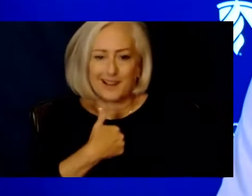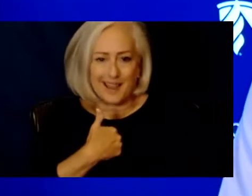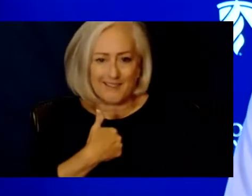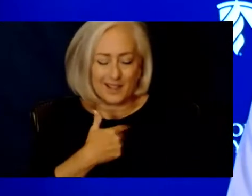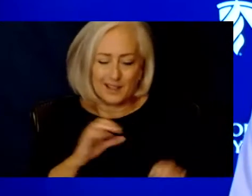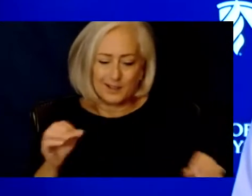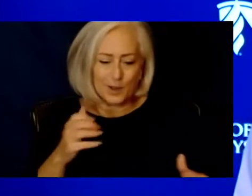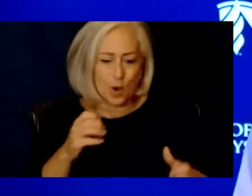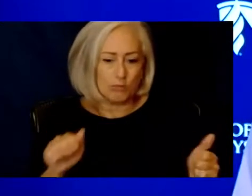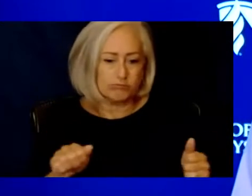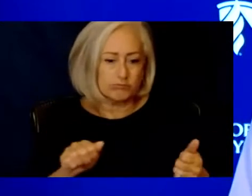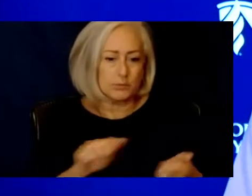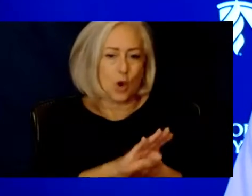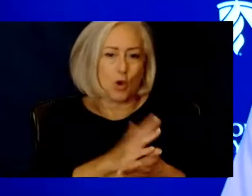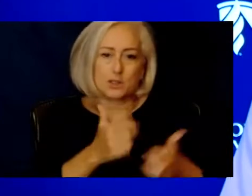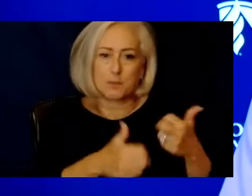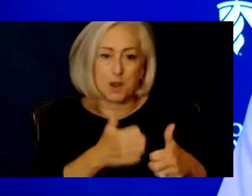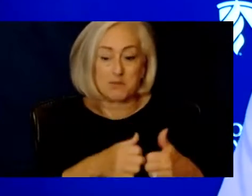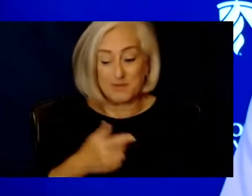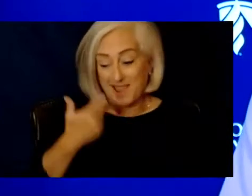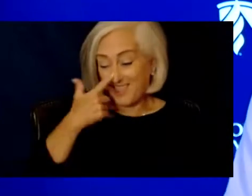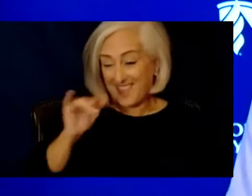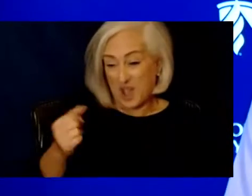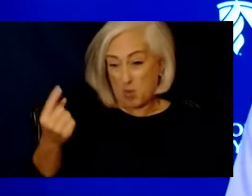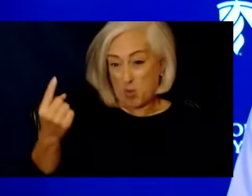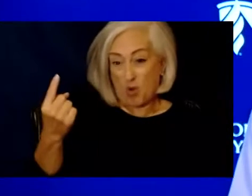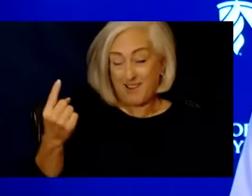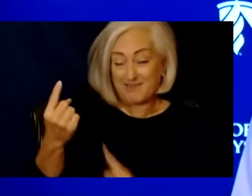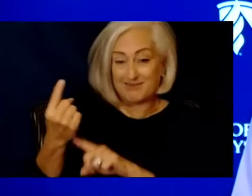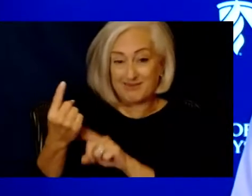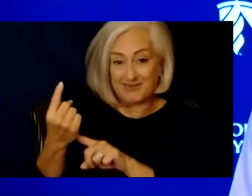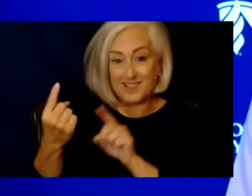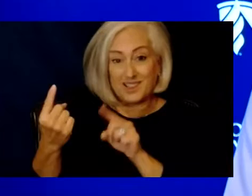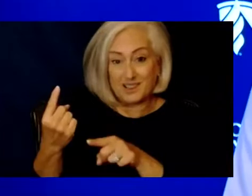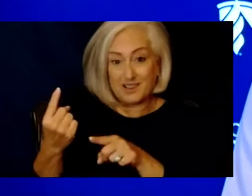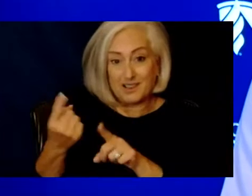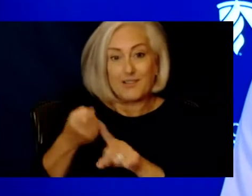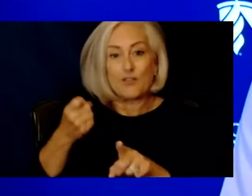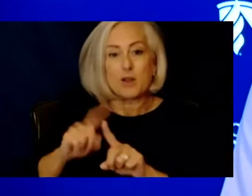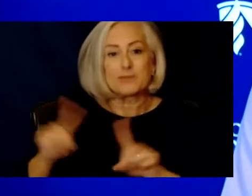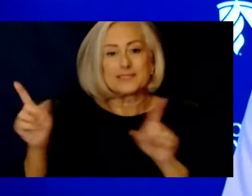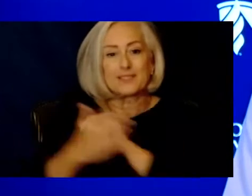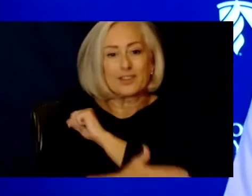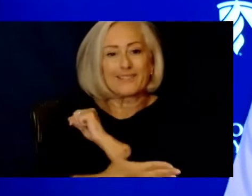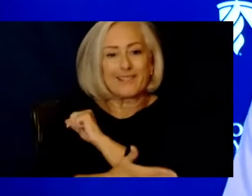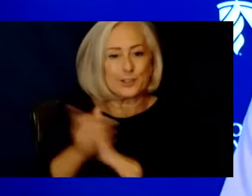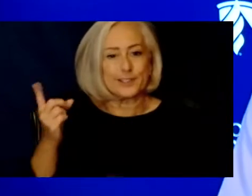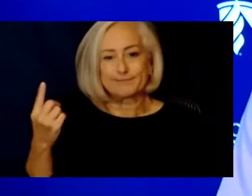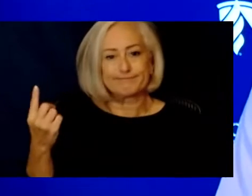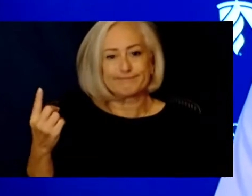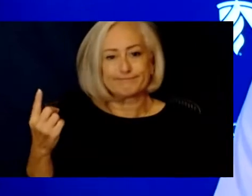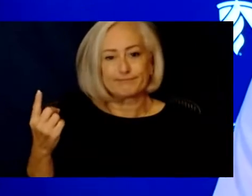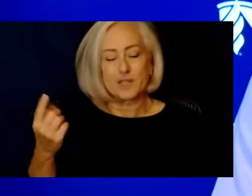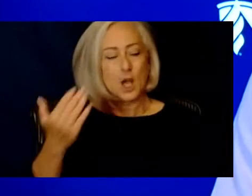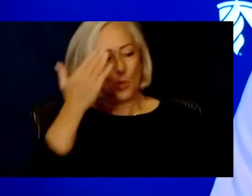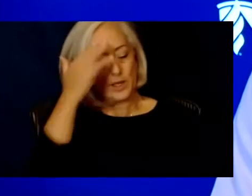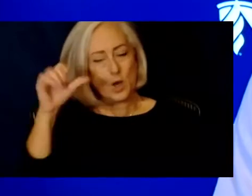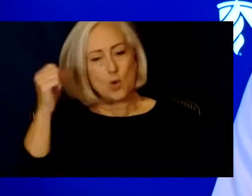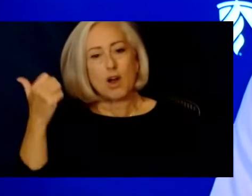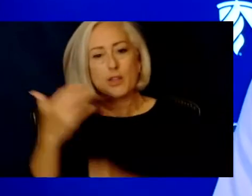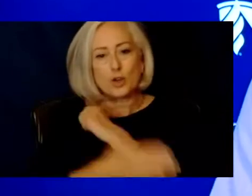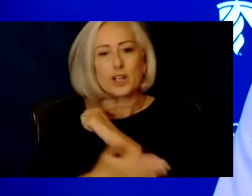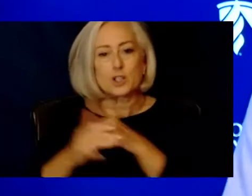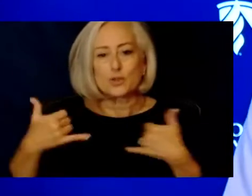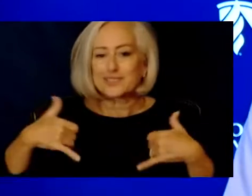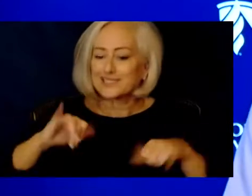like it was probably from a patient from a different country. Again, we know in other countries also they're using oral polio vaccine,